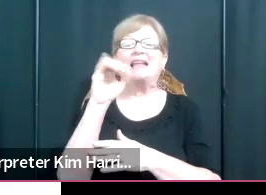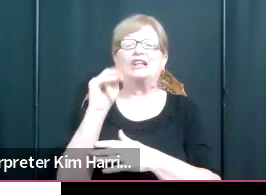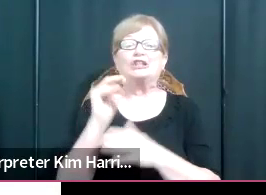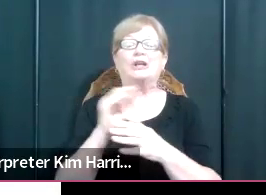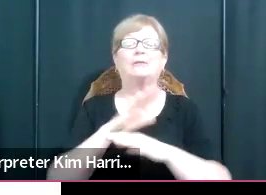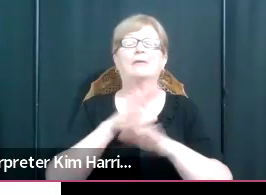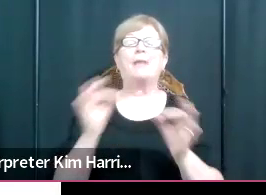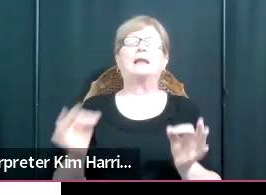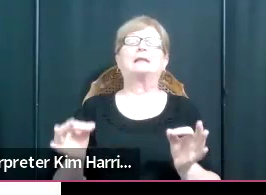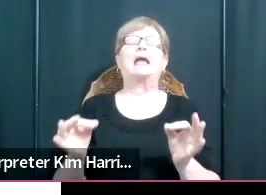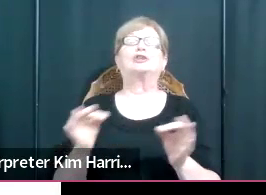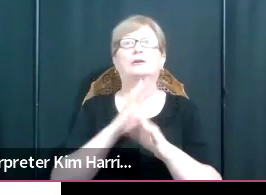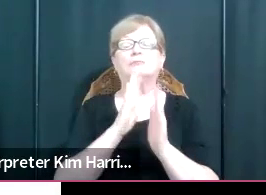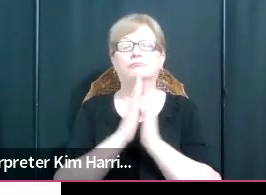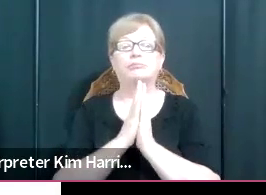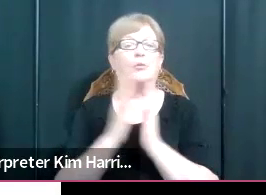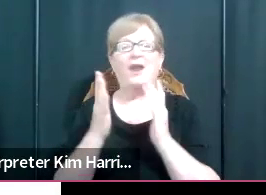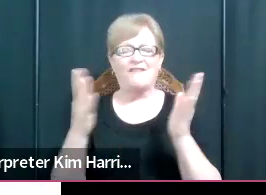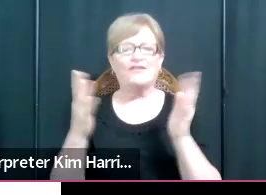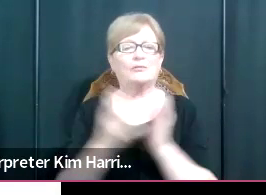there's those.